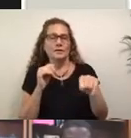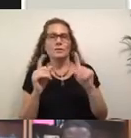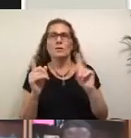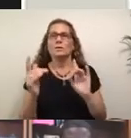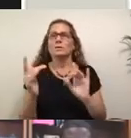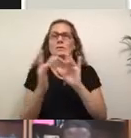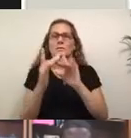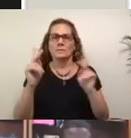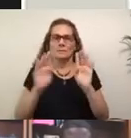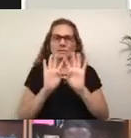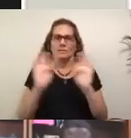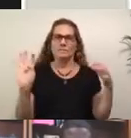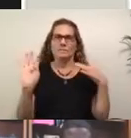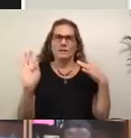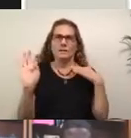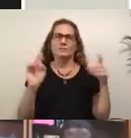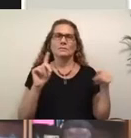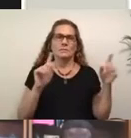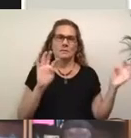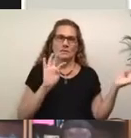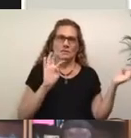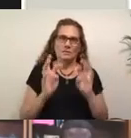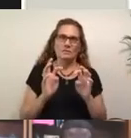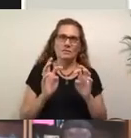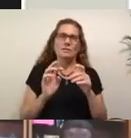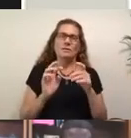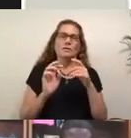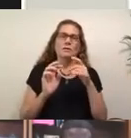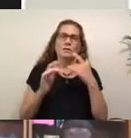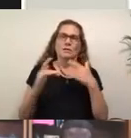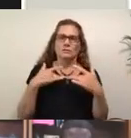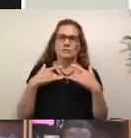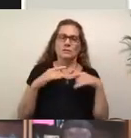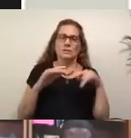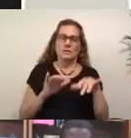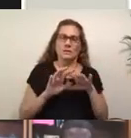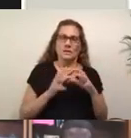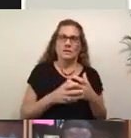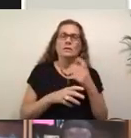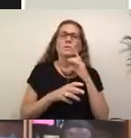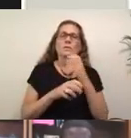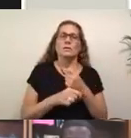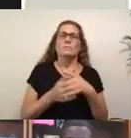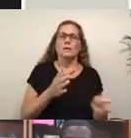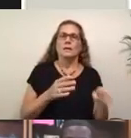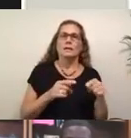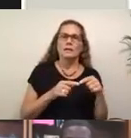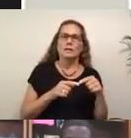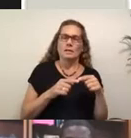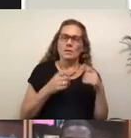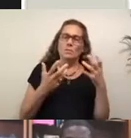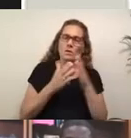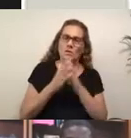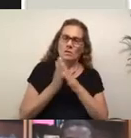people since last week. And if you're interested in being part of this community mobilizer team, it's a great opportunity. Jump at the